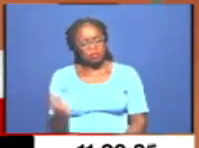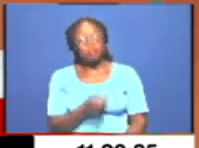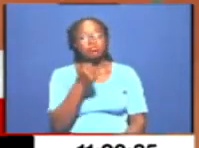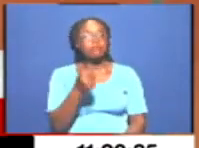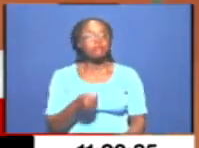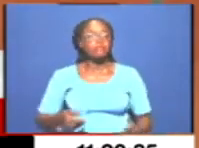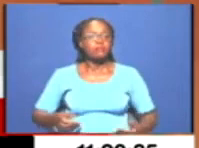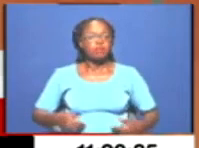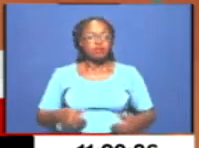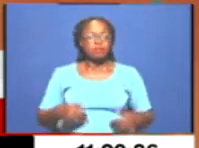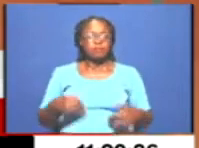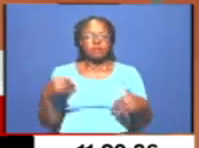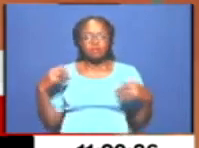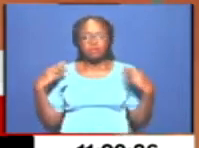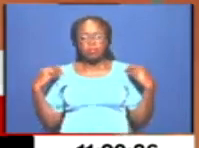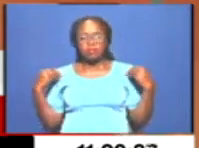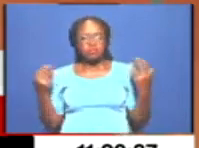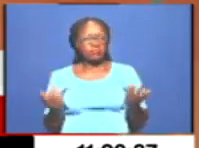was Botswana.